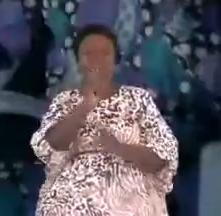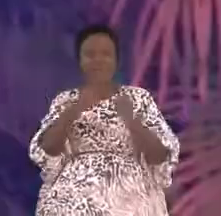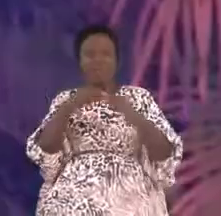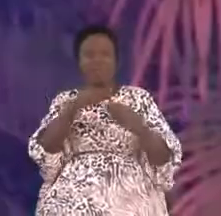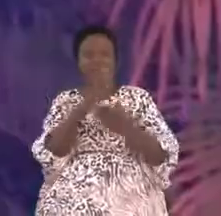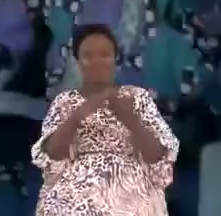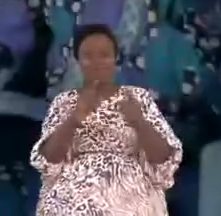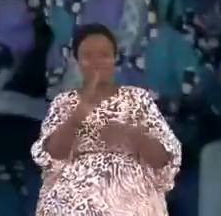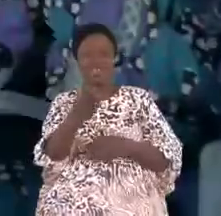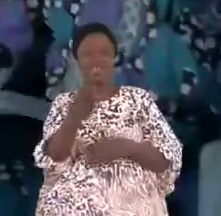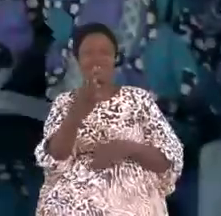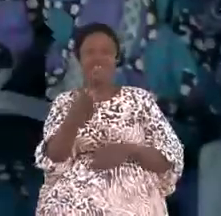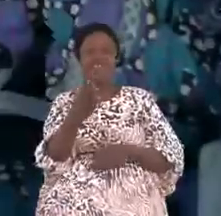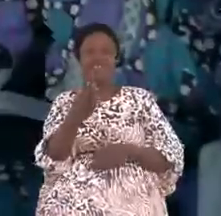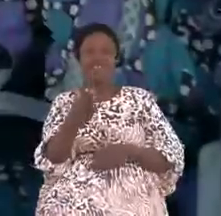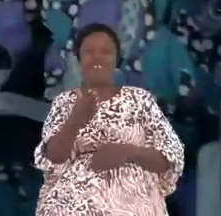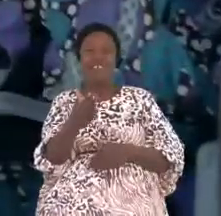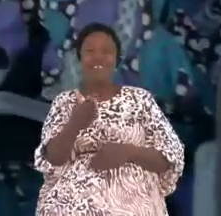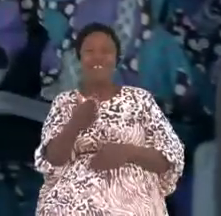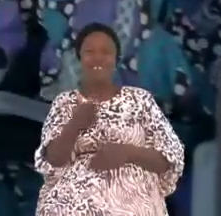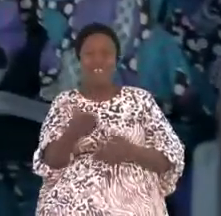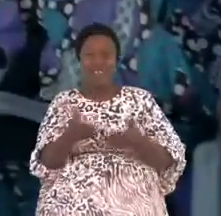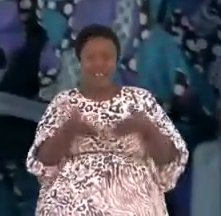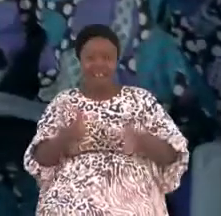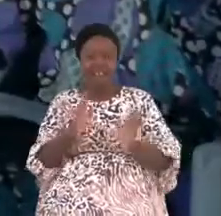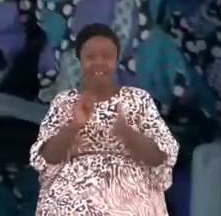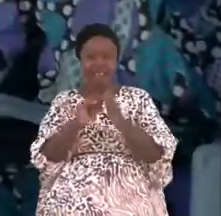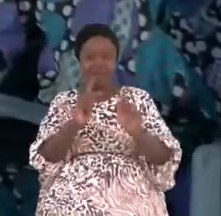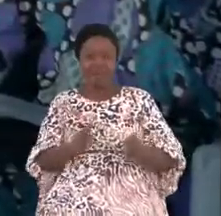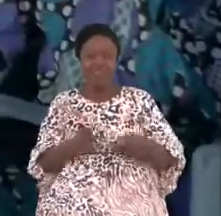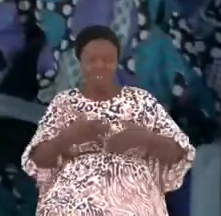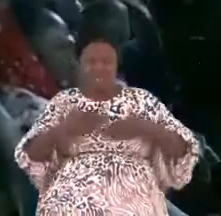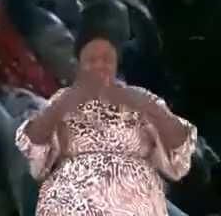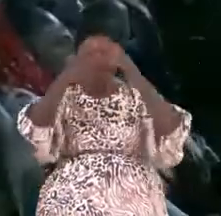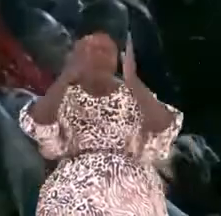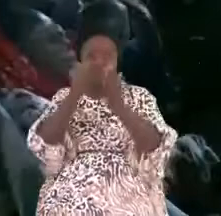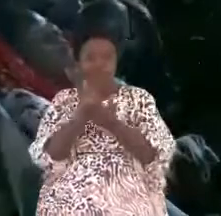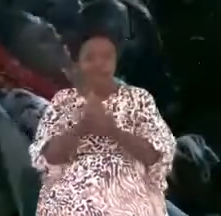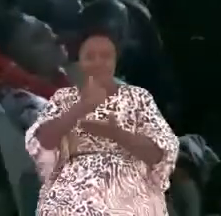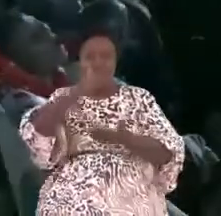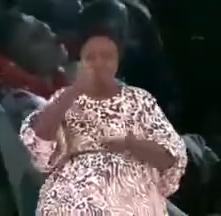there let the person i'm talking to shout amen